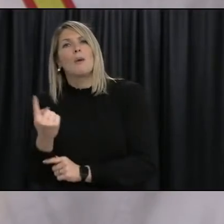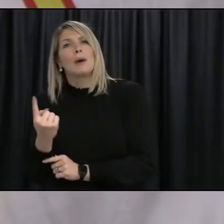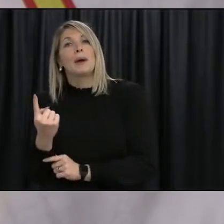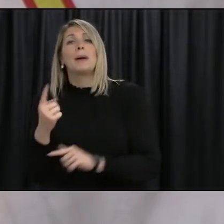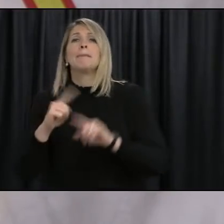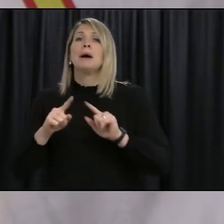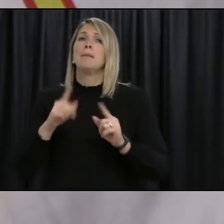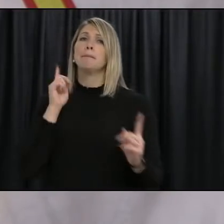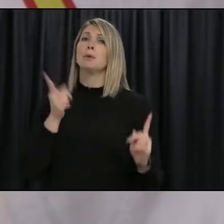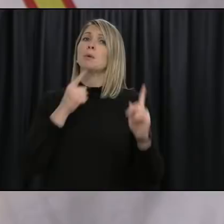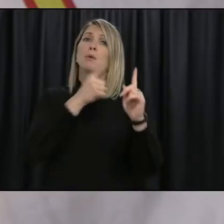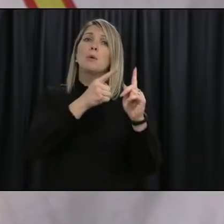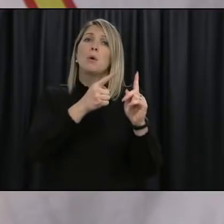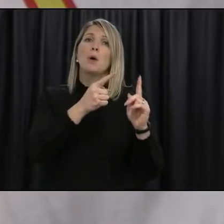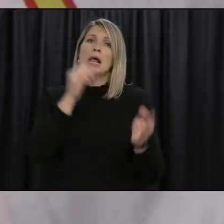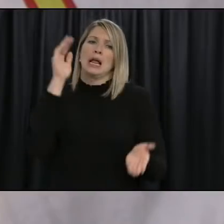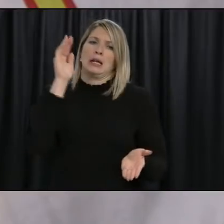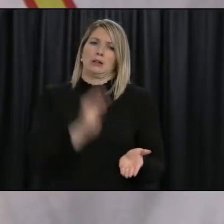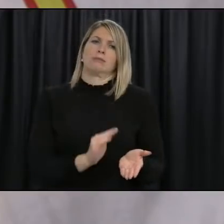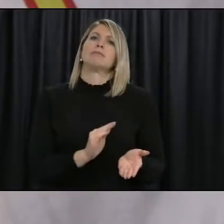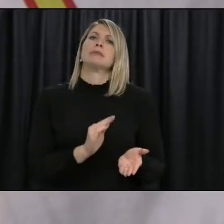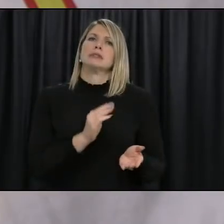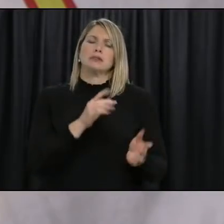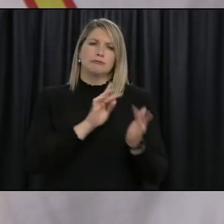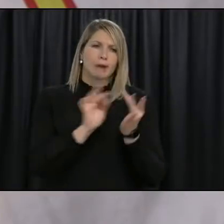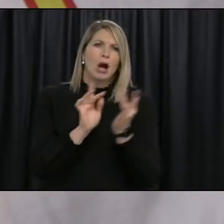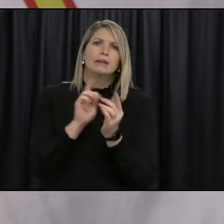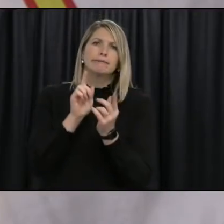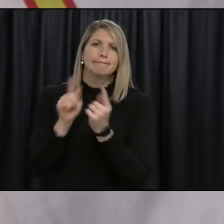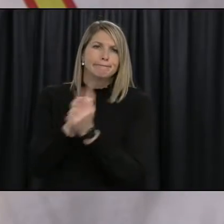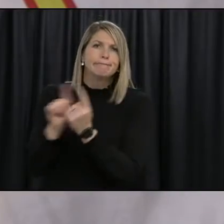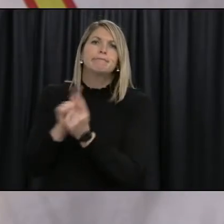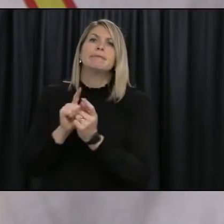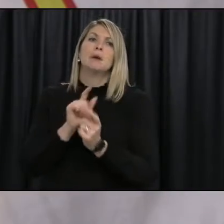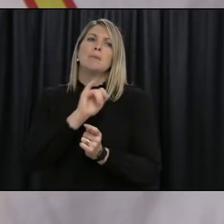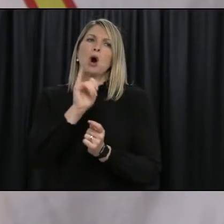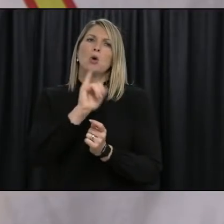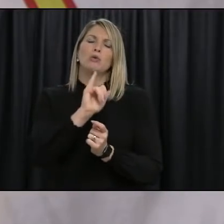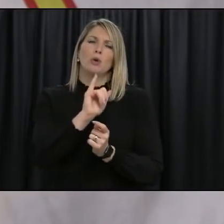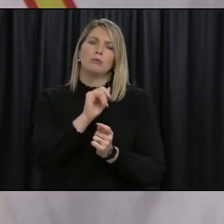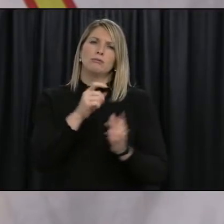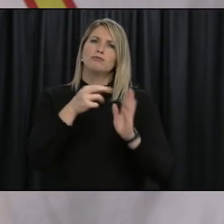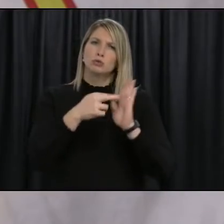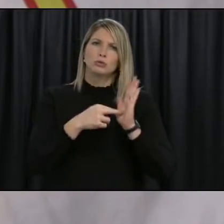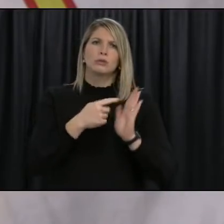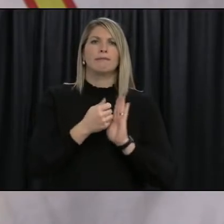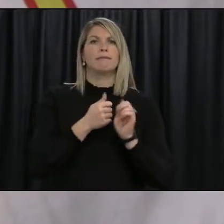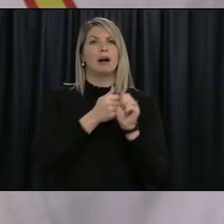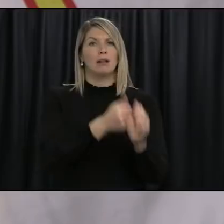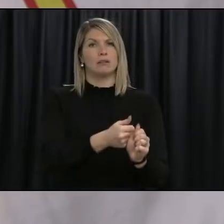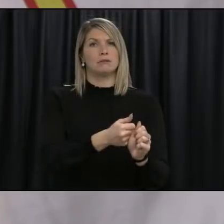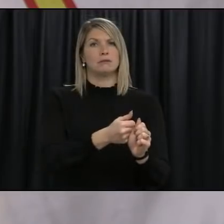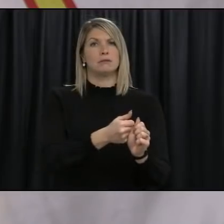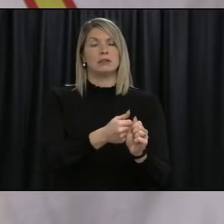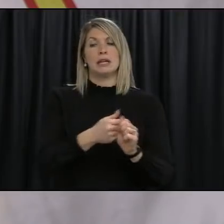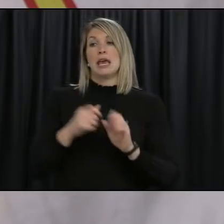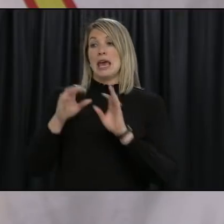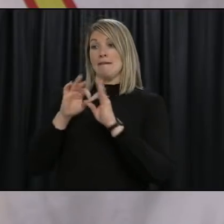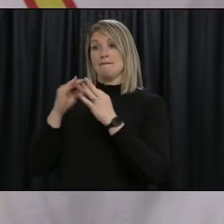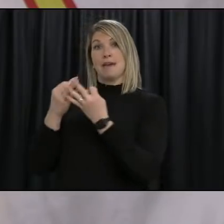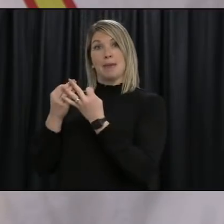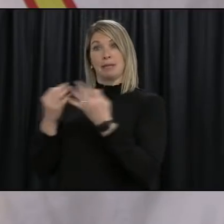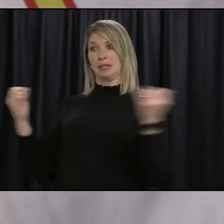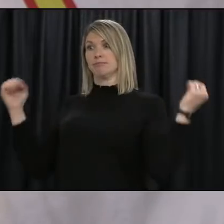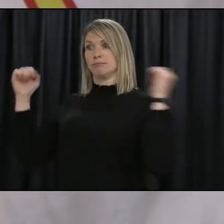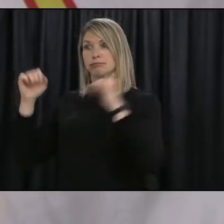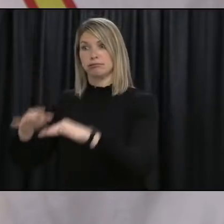possible. Travel may be what brings the virus here, but it is social gathering, failing to self-isolate, and not following public